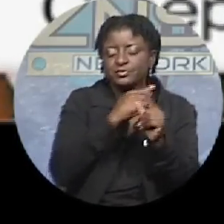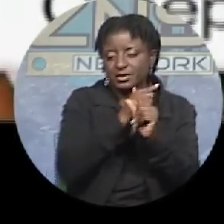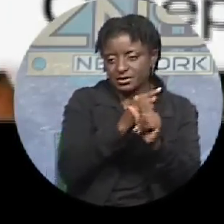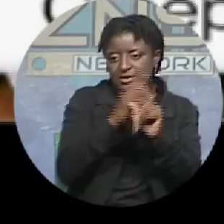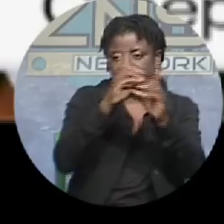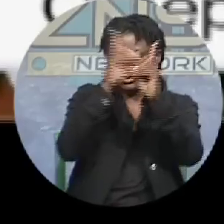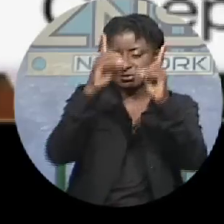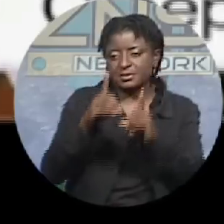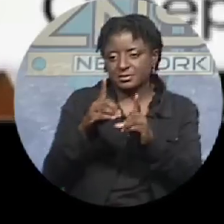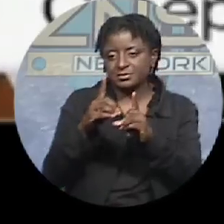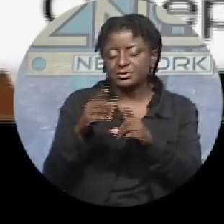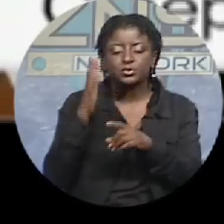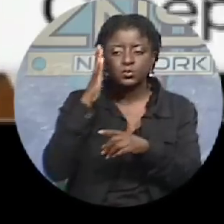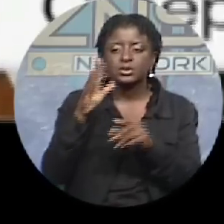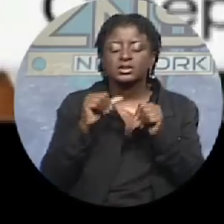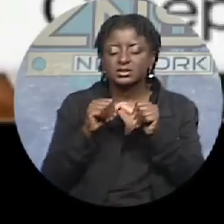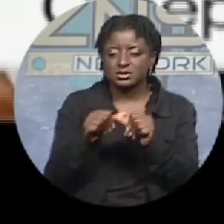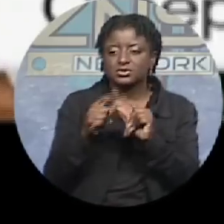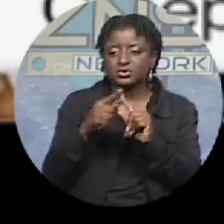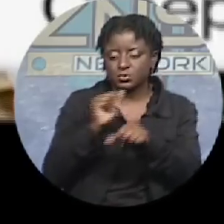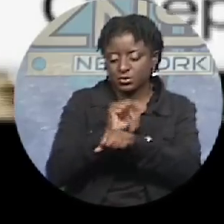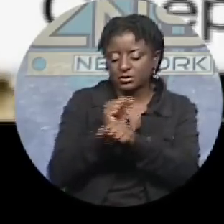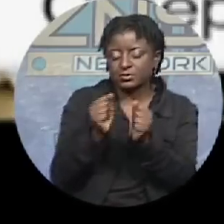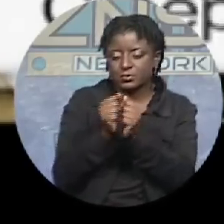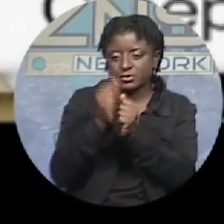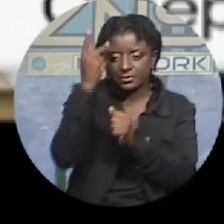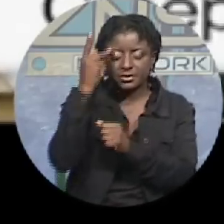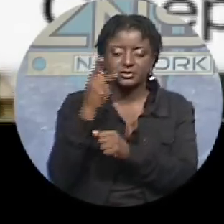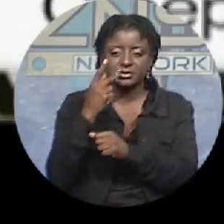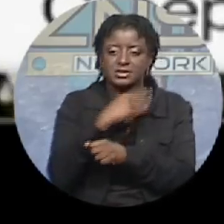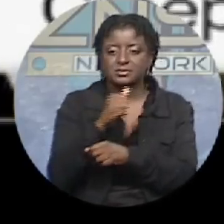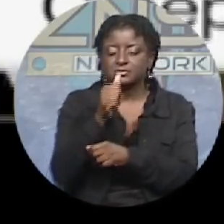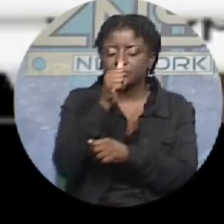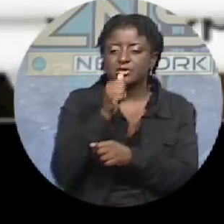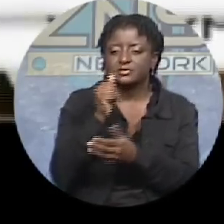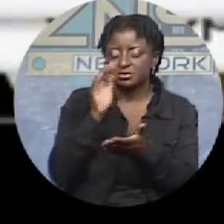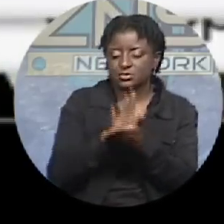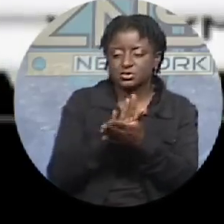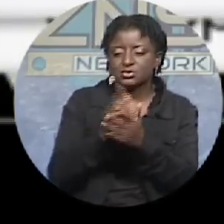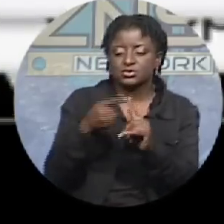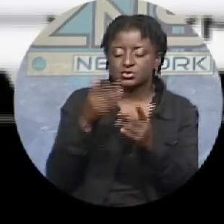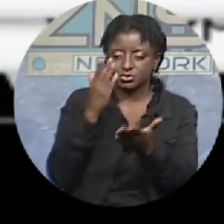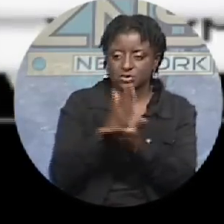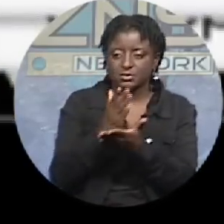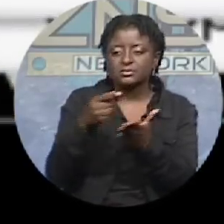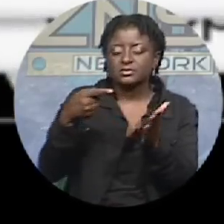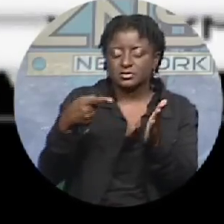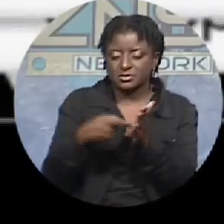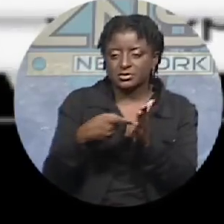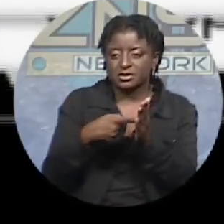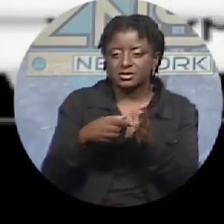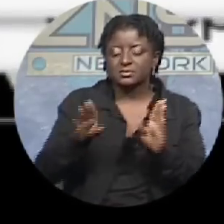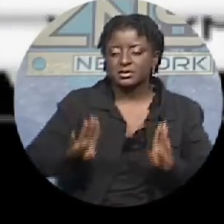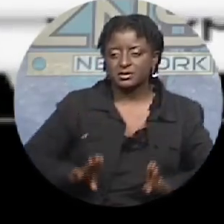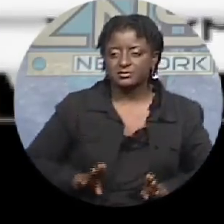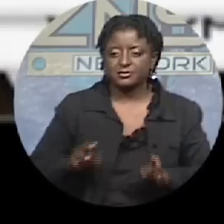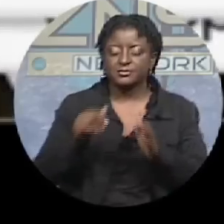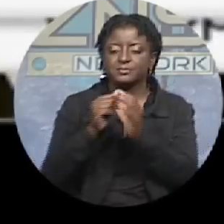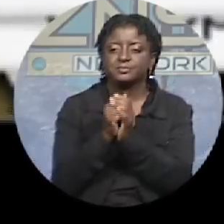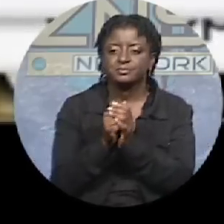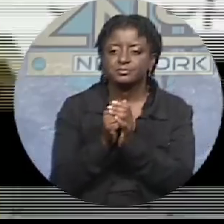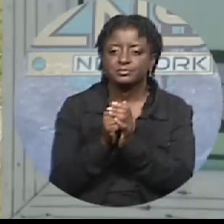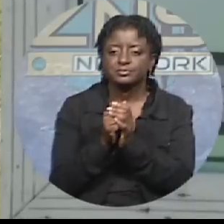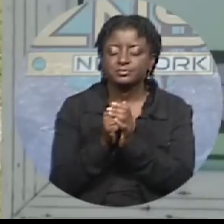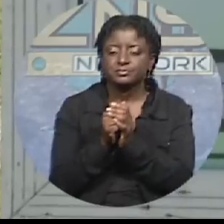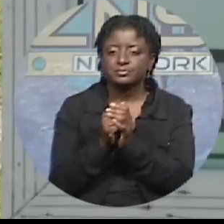of Education will continue to partner with parents and private schools to eradicate the senseless act. LaDawn Davis, ZNS Network